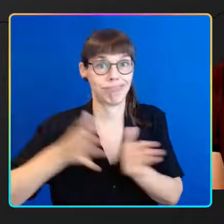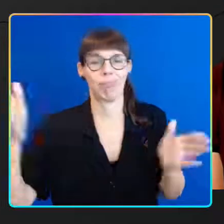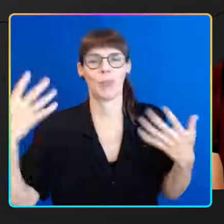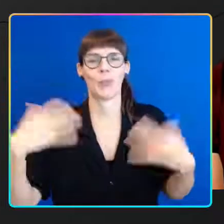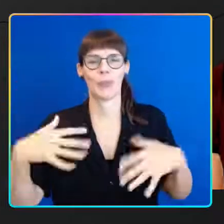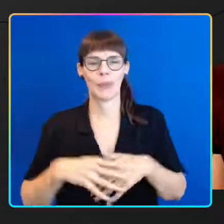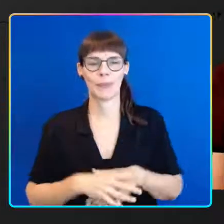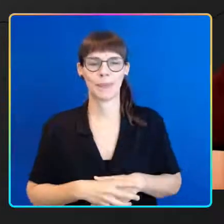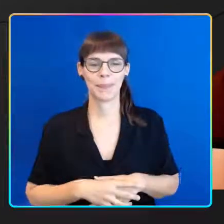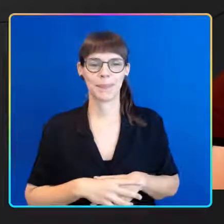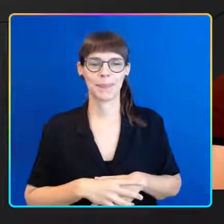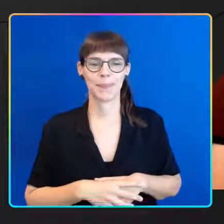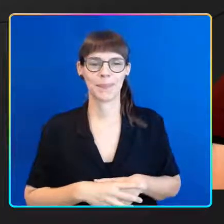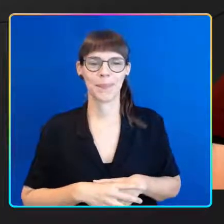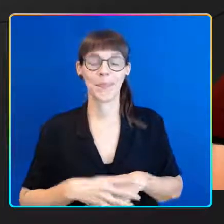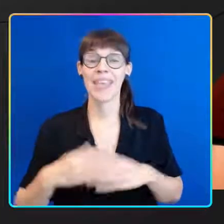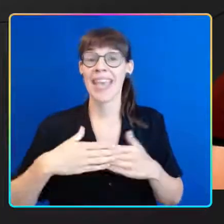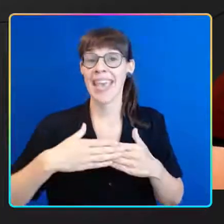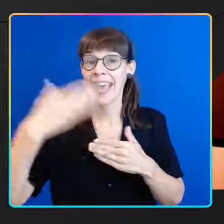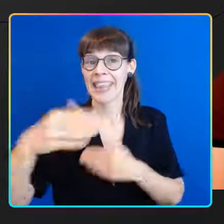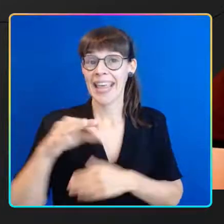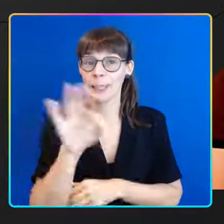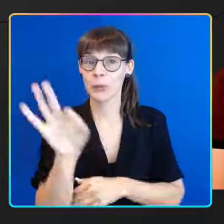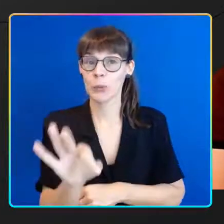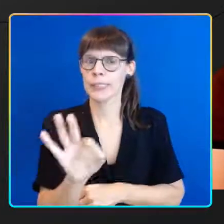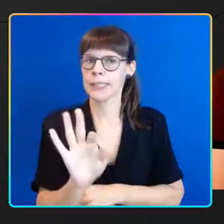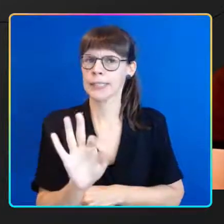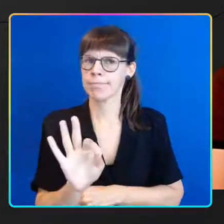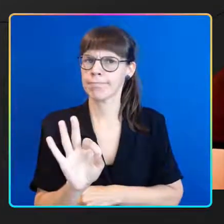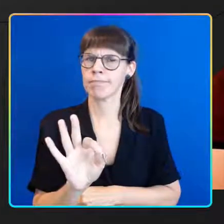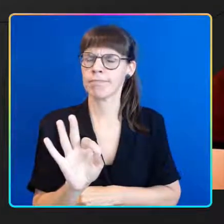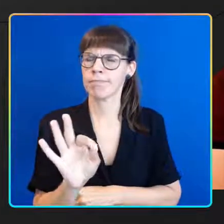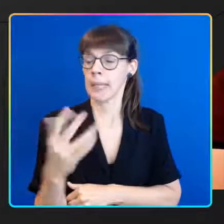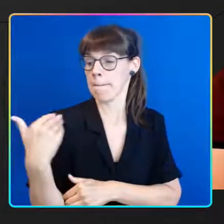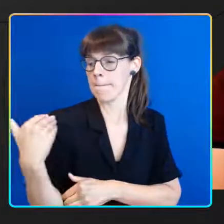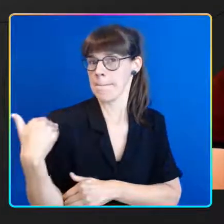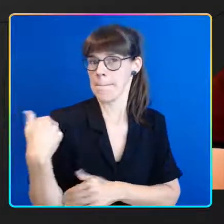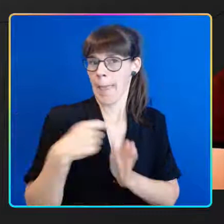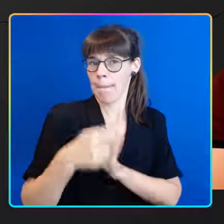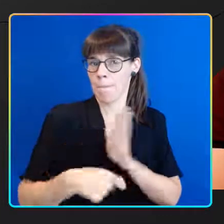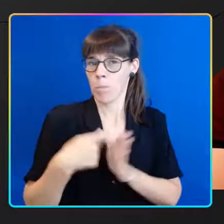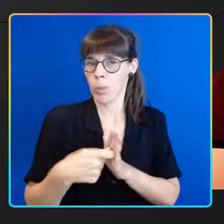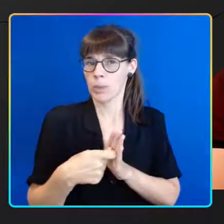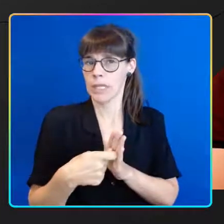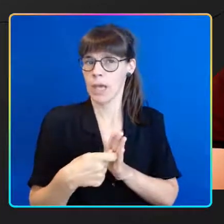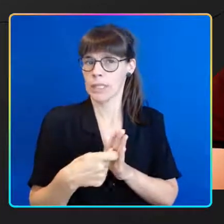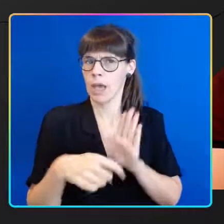Next question. What programming language was used in your last project?